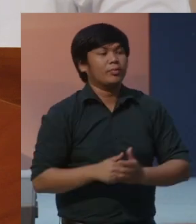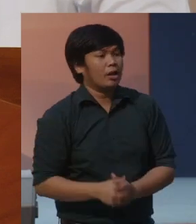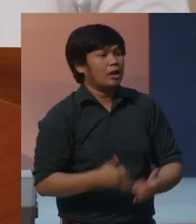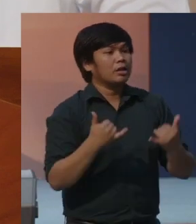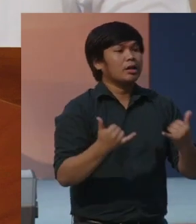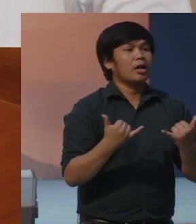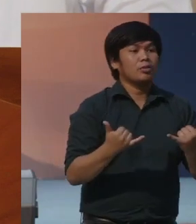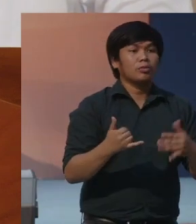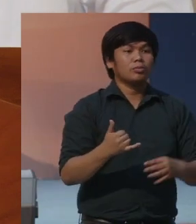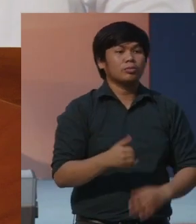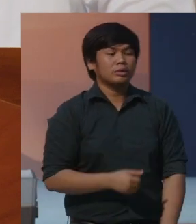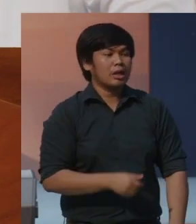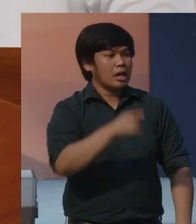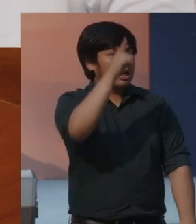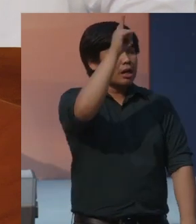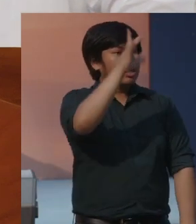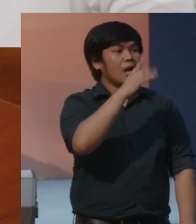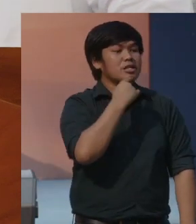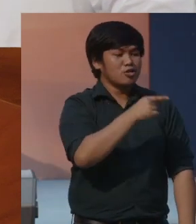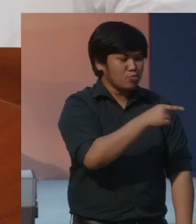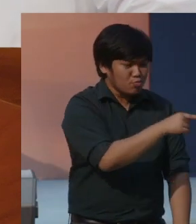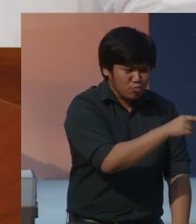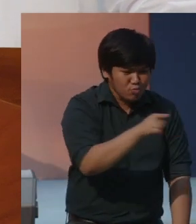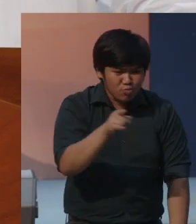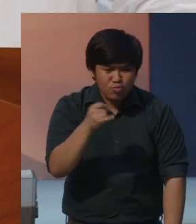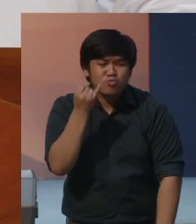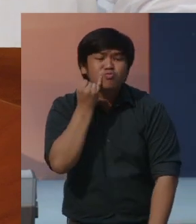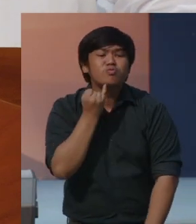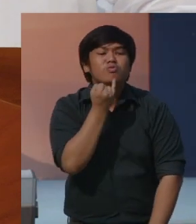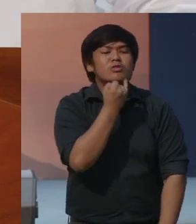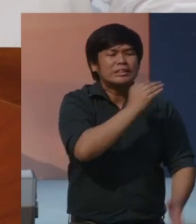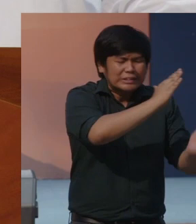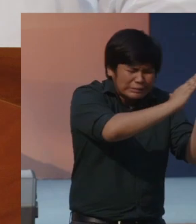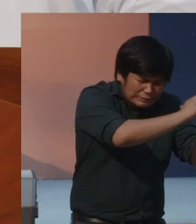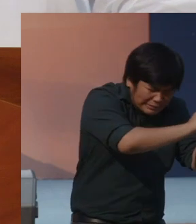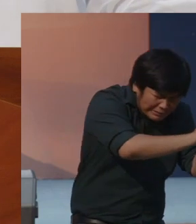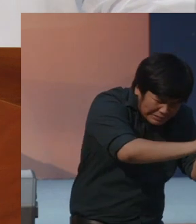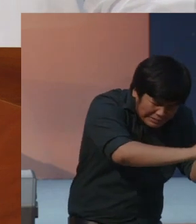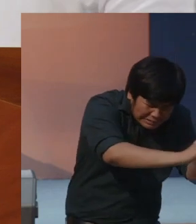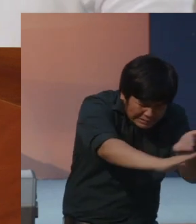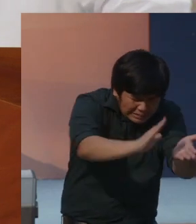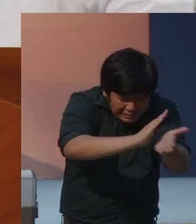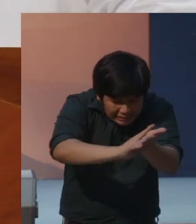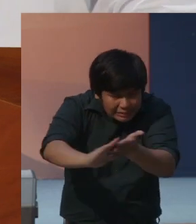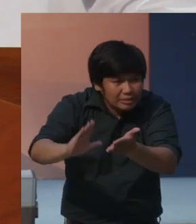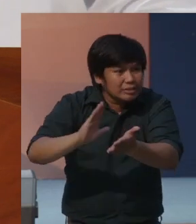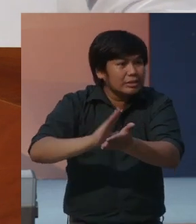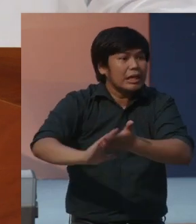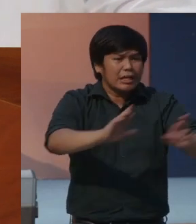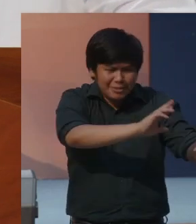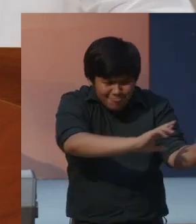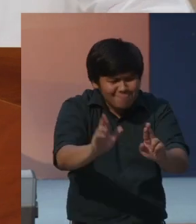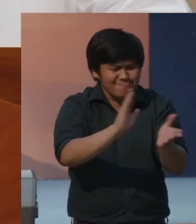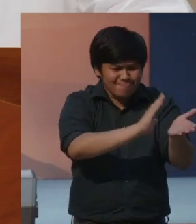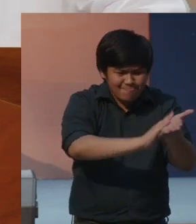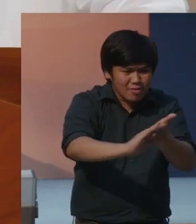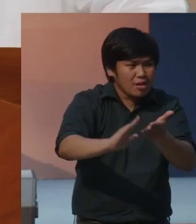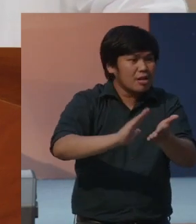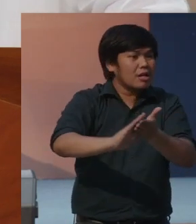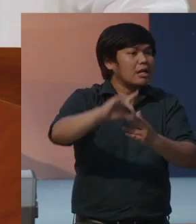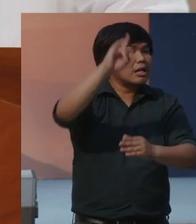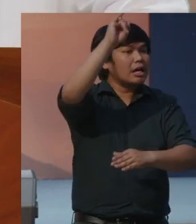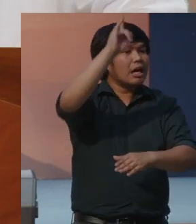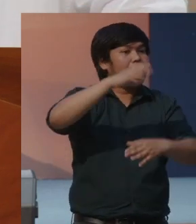consecrate yourselves, for tomorrow the Lord will do wonders among you. Ihanda ang inyong